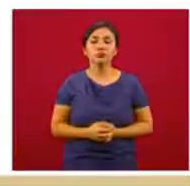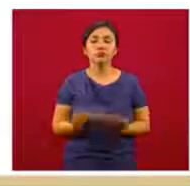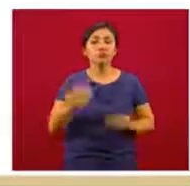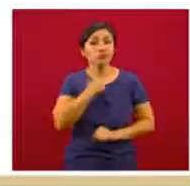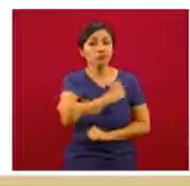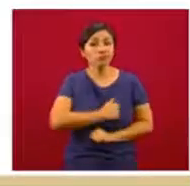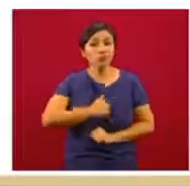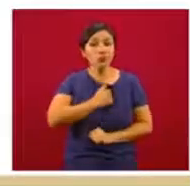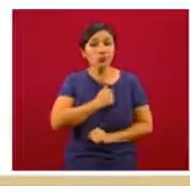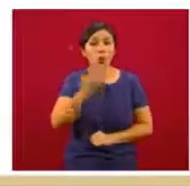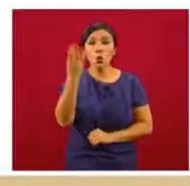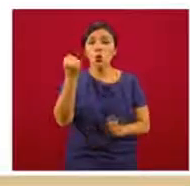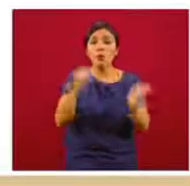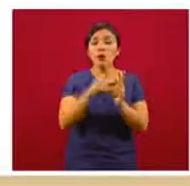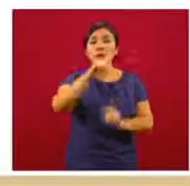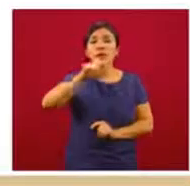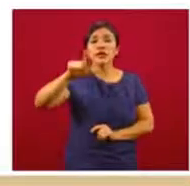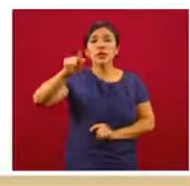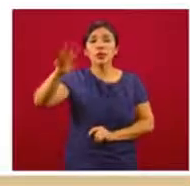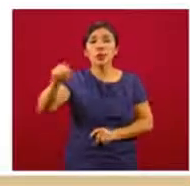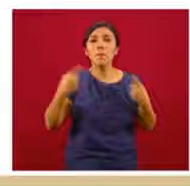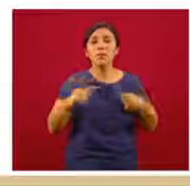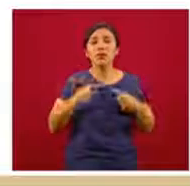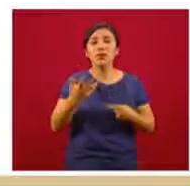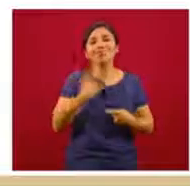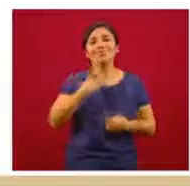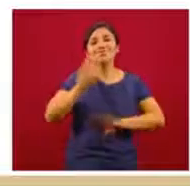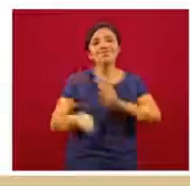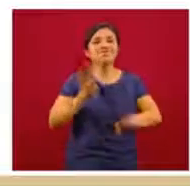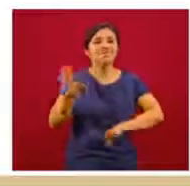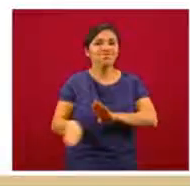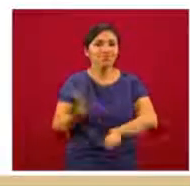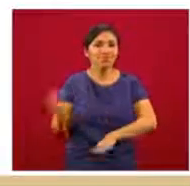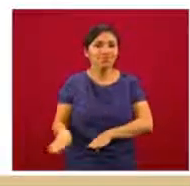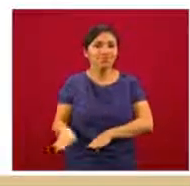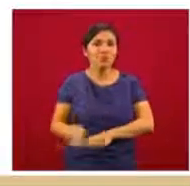16,486 have been actively confirmed in these last 2 weeks.